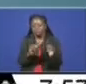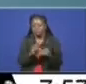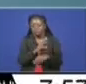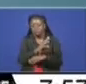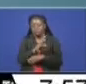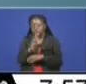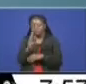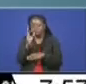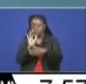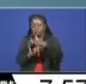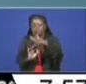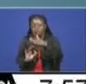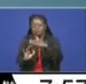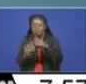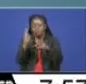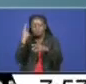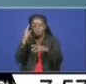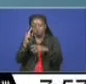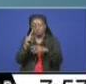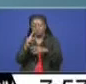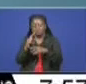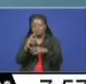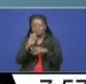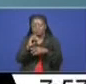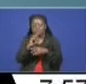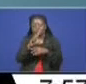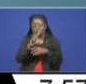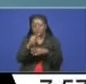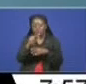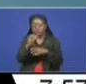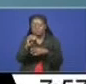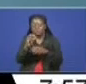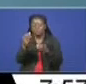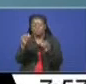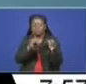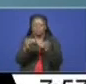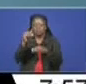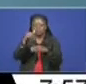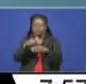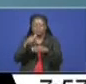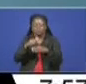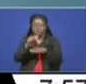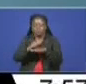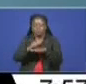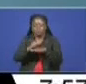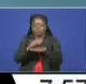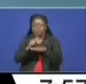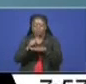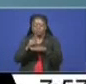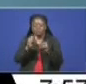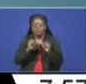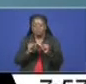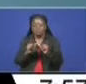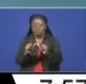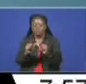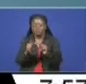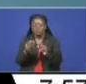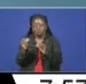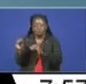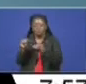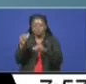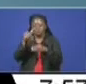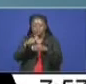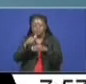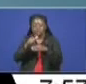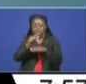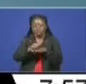our forecast for Olga, as we said, moving inland, will become a tropical rather quickly and continue to move inland with very